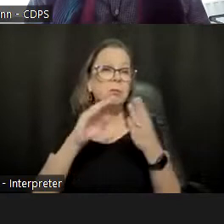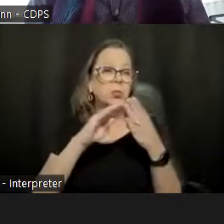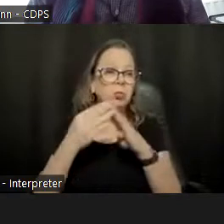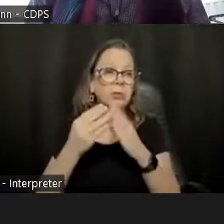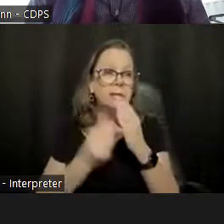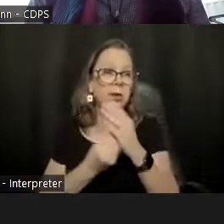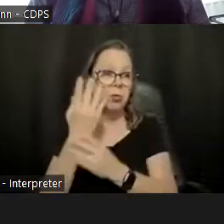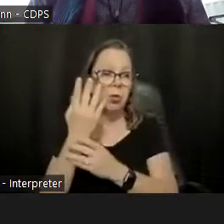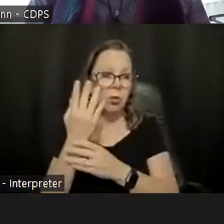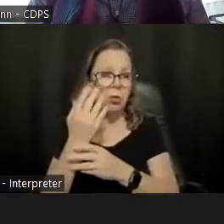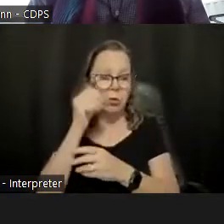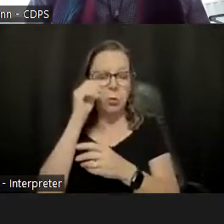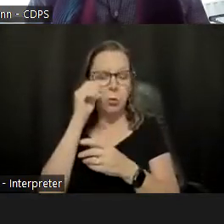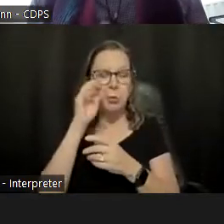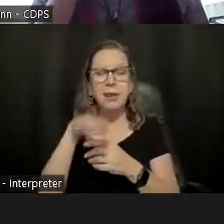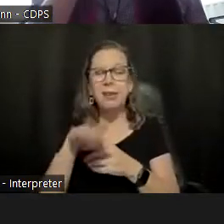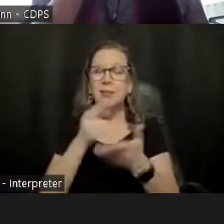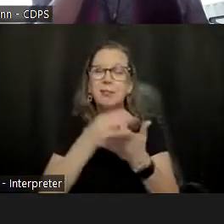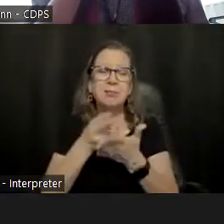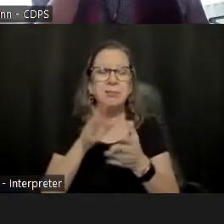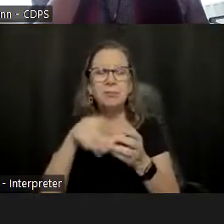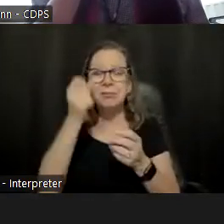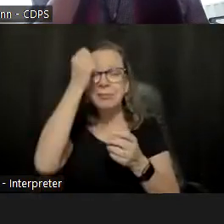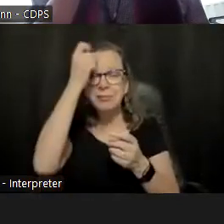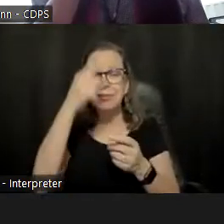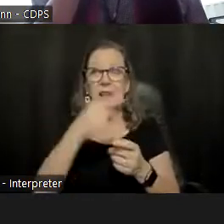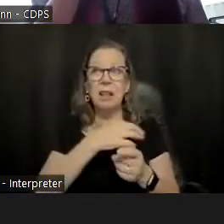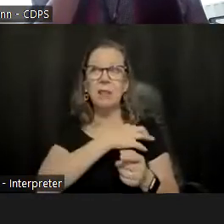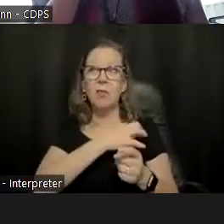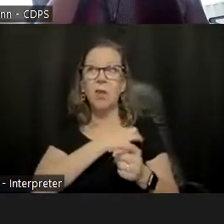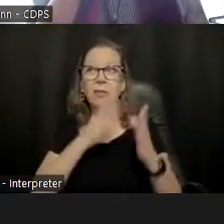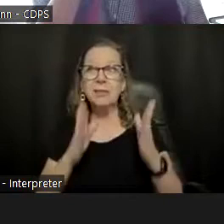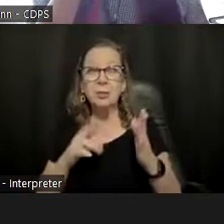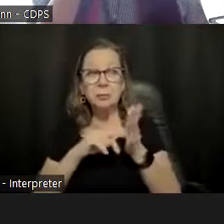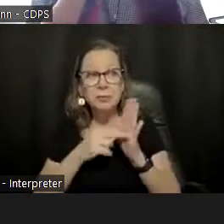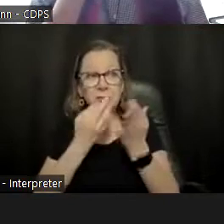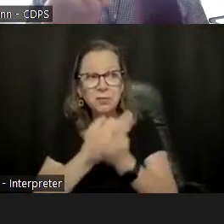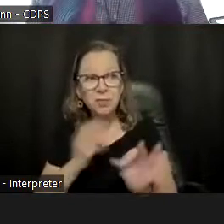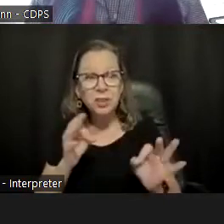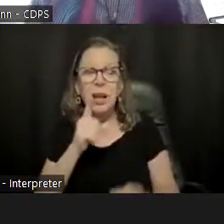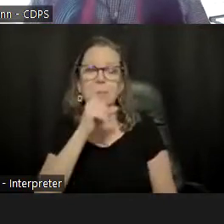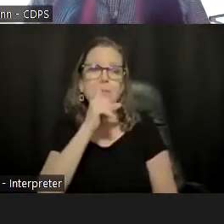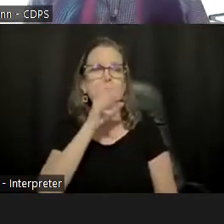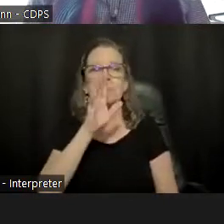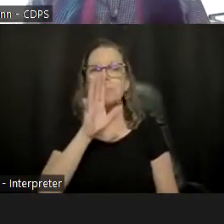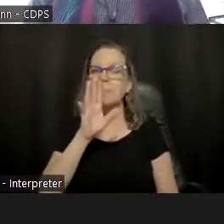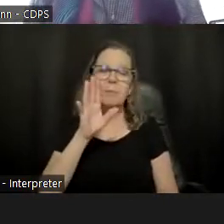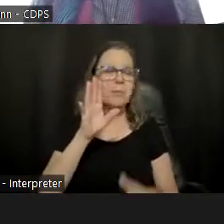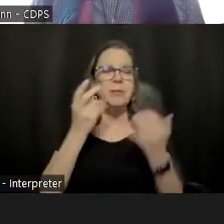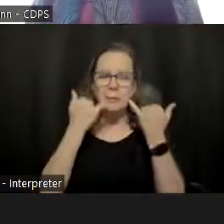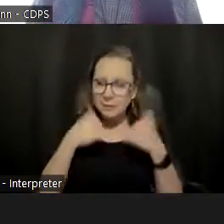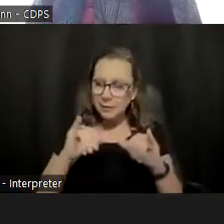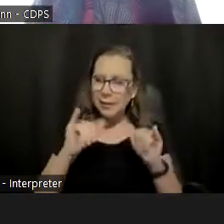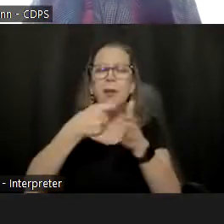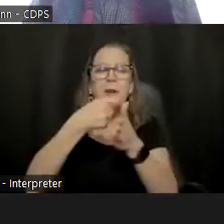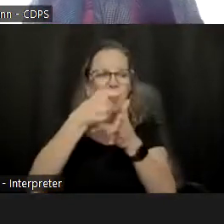Because let's face it, volunteer is not free. There's still costs associated